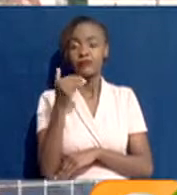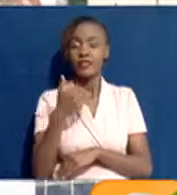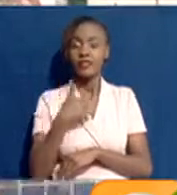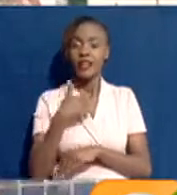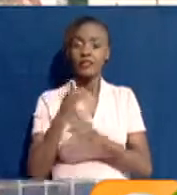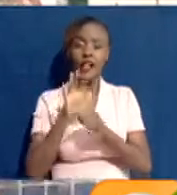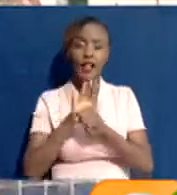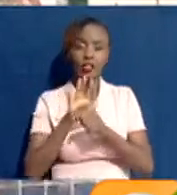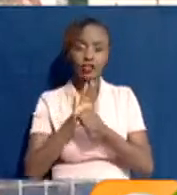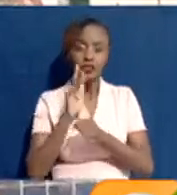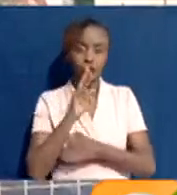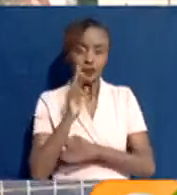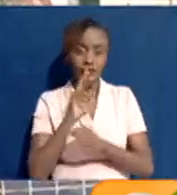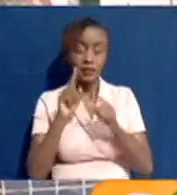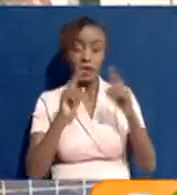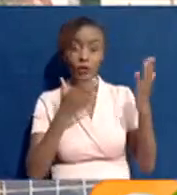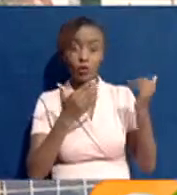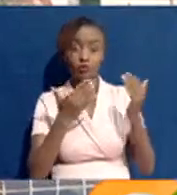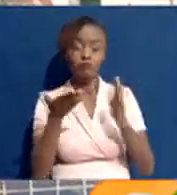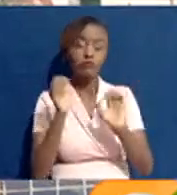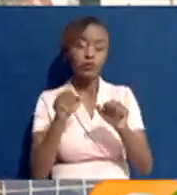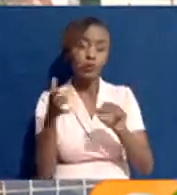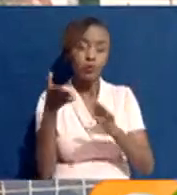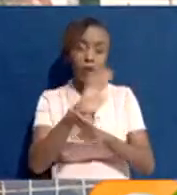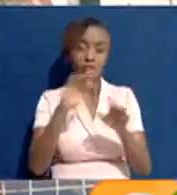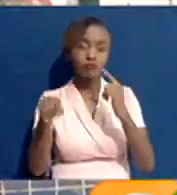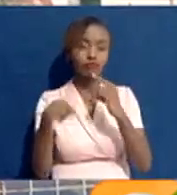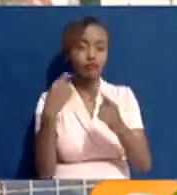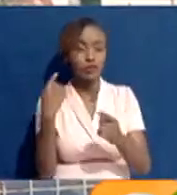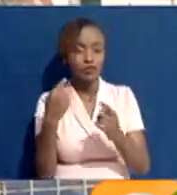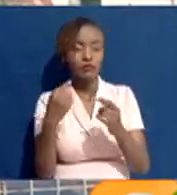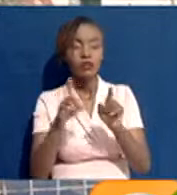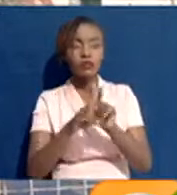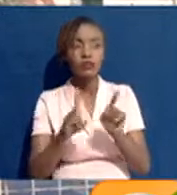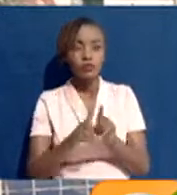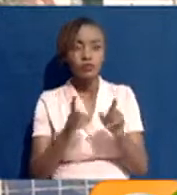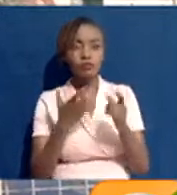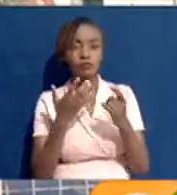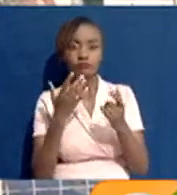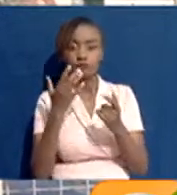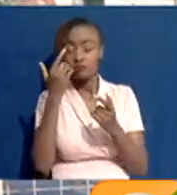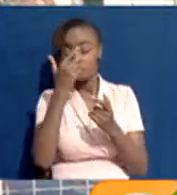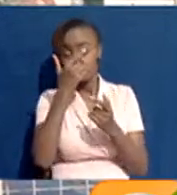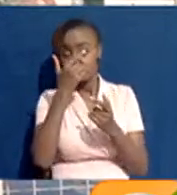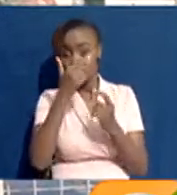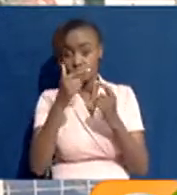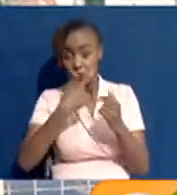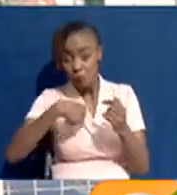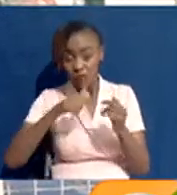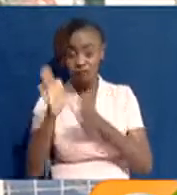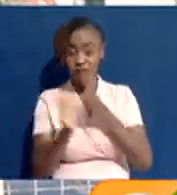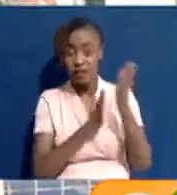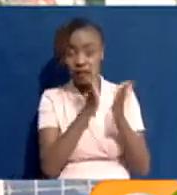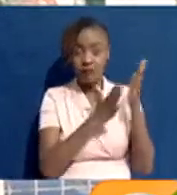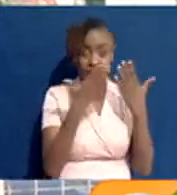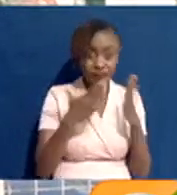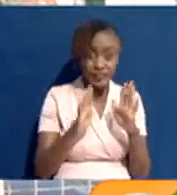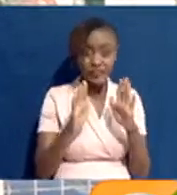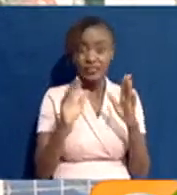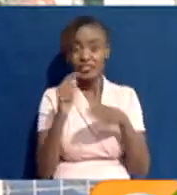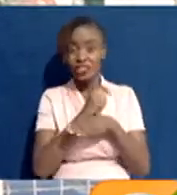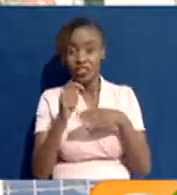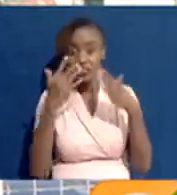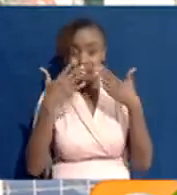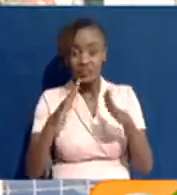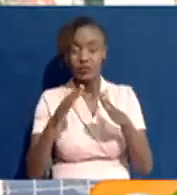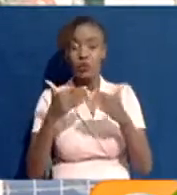said. So we are very hopeful to come back qualified, and with regards to the preparations we've had, I'm pretty confident that we just go, give